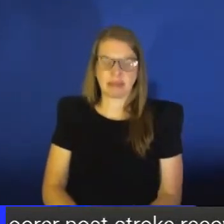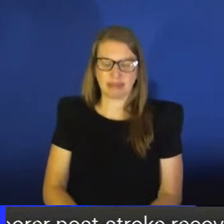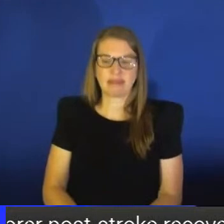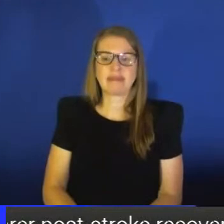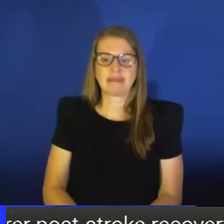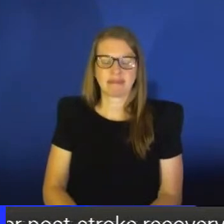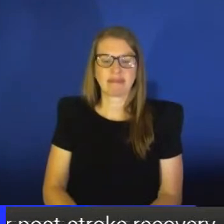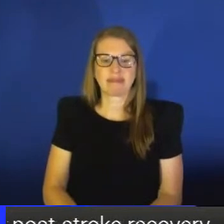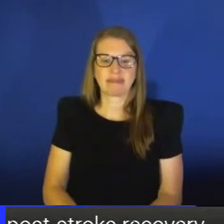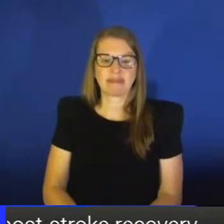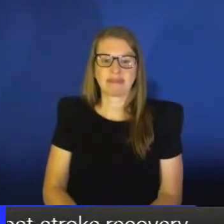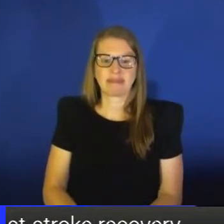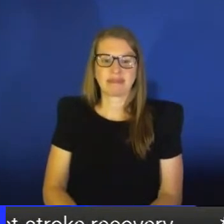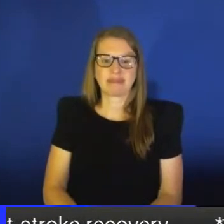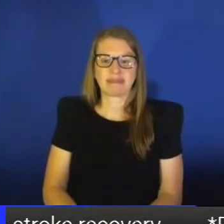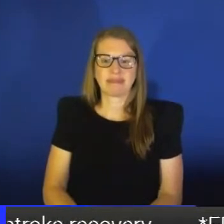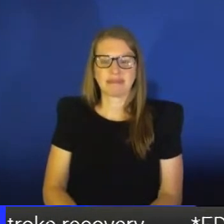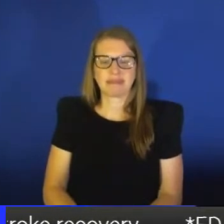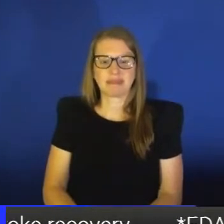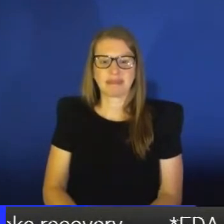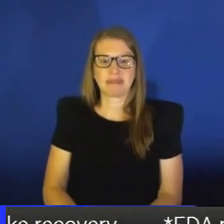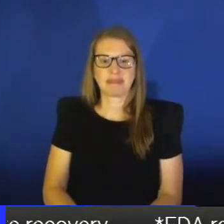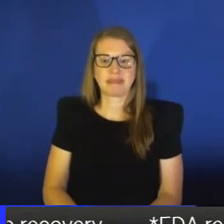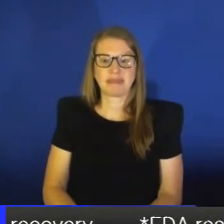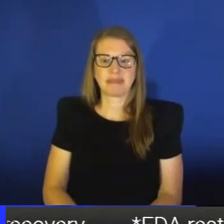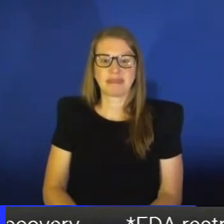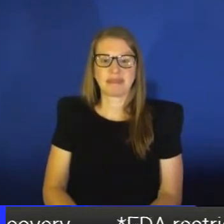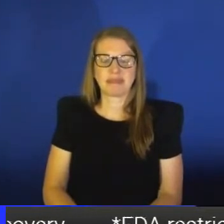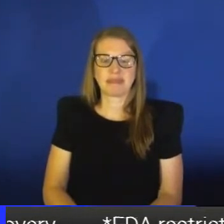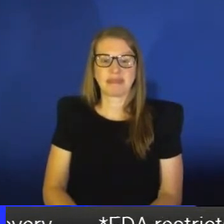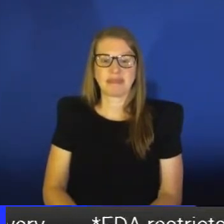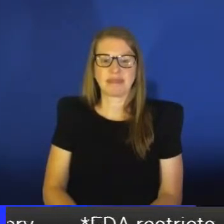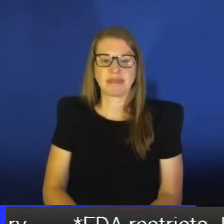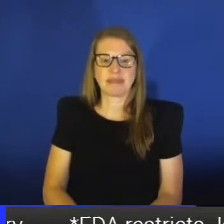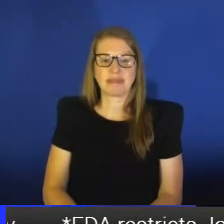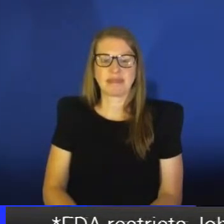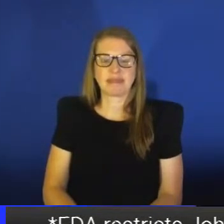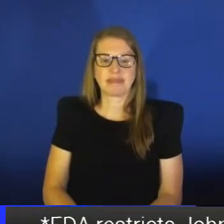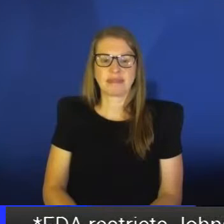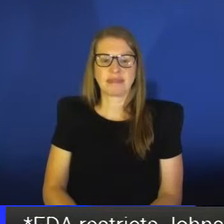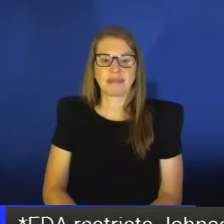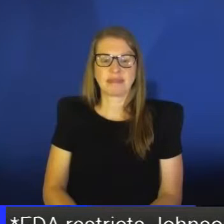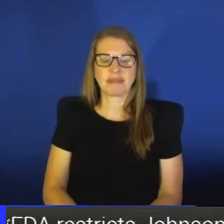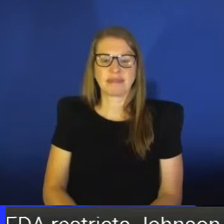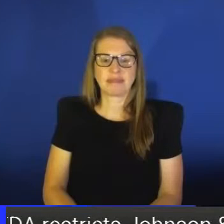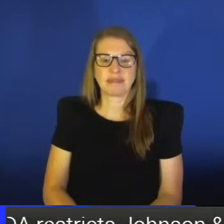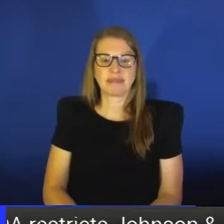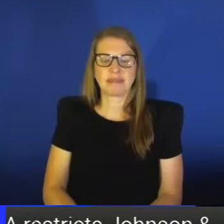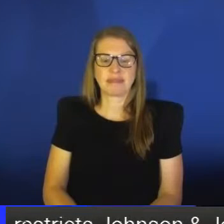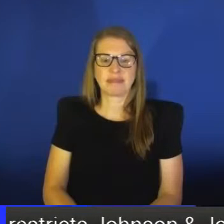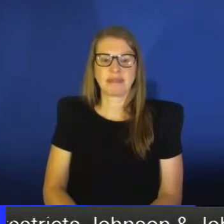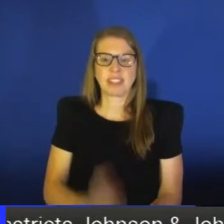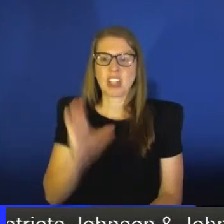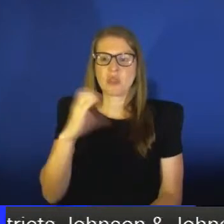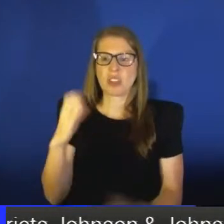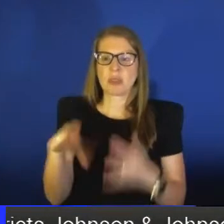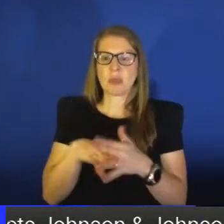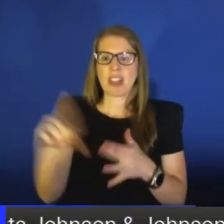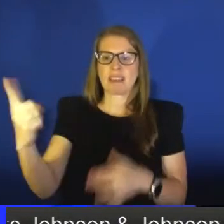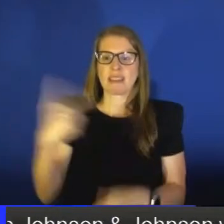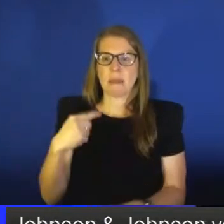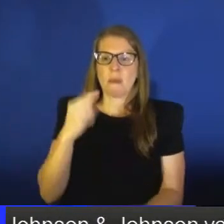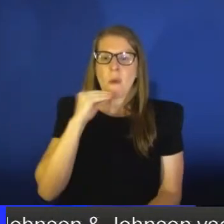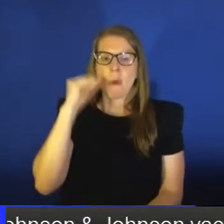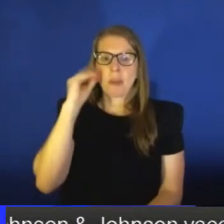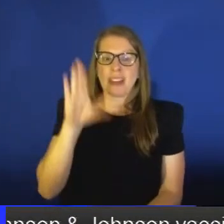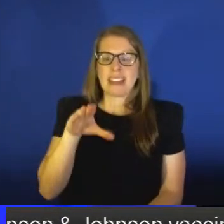your passion, we'll support that. After the first semester, she came down the stairs at Christmas break and she said, I don't